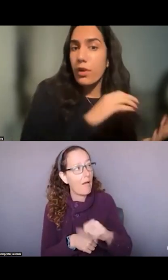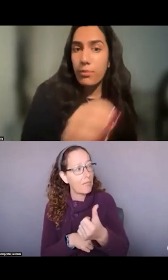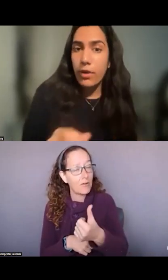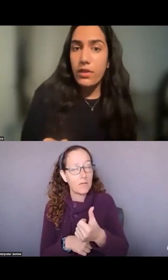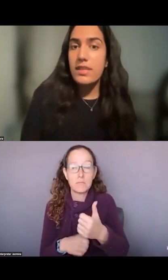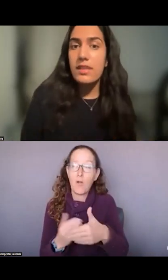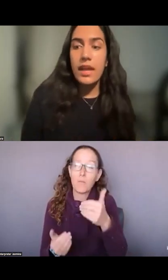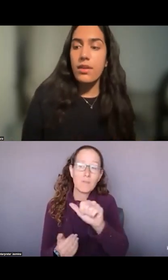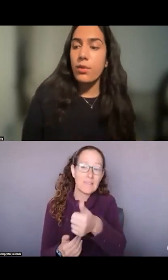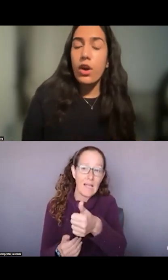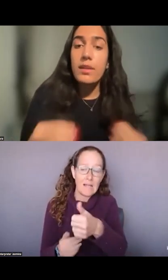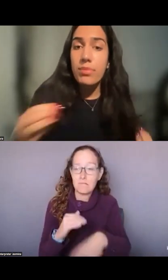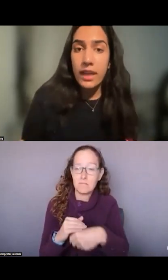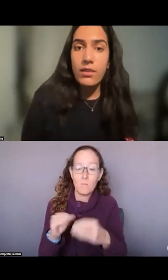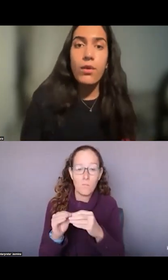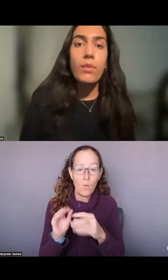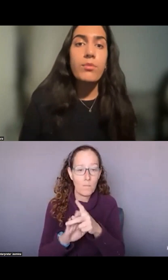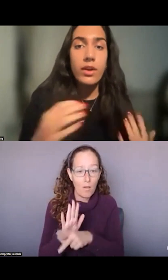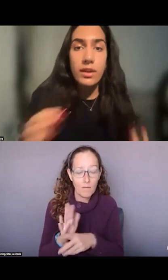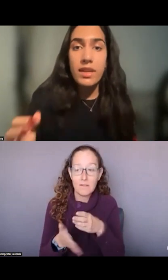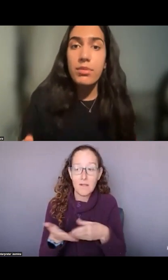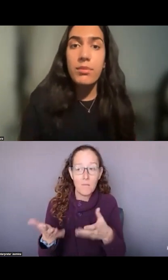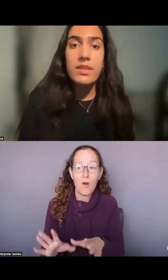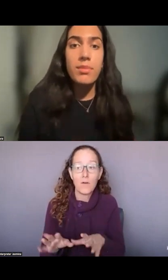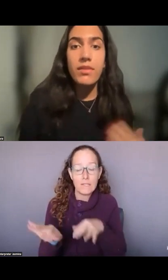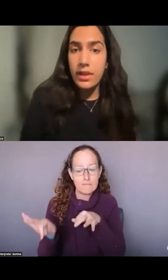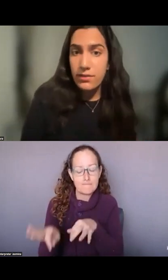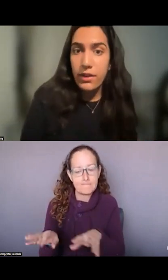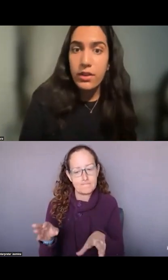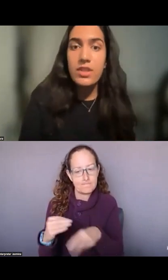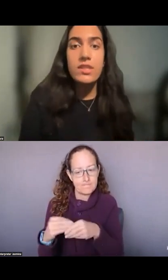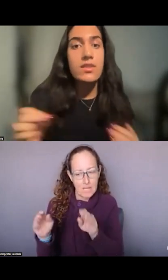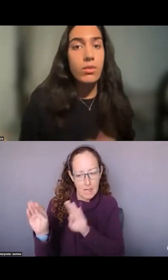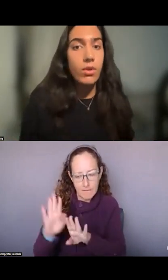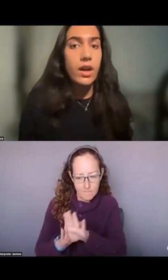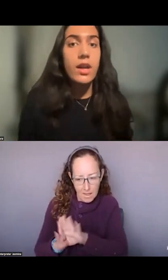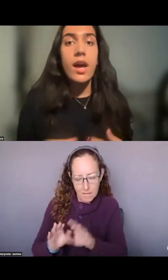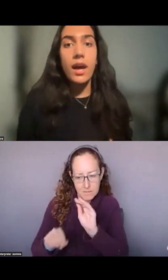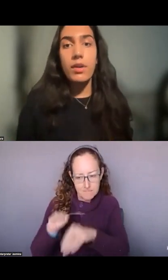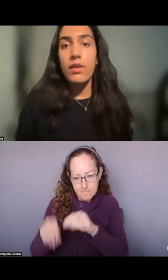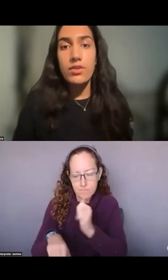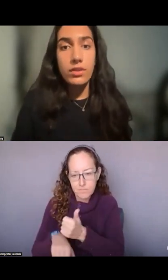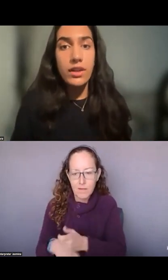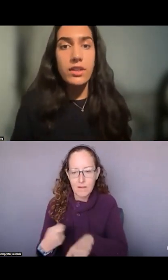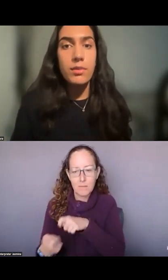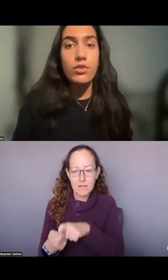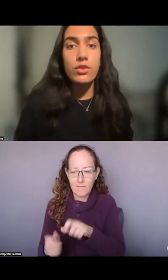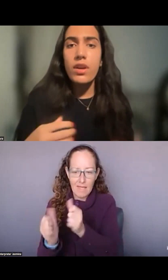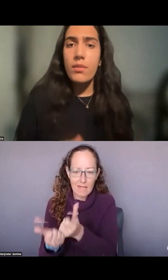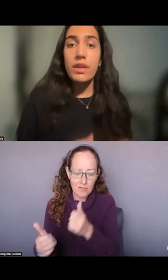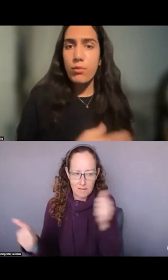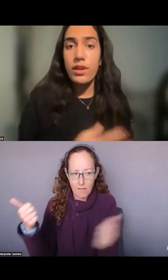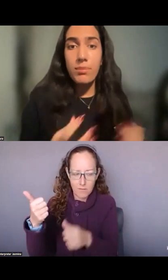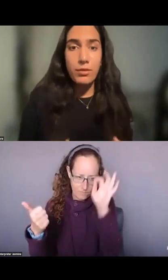were policies that were already being informed or already being implemented by various federal agencies or congressional leaders, but